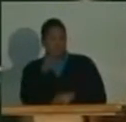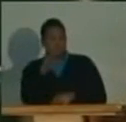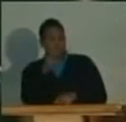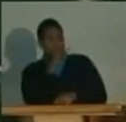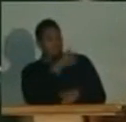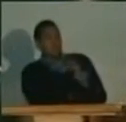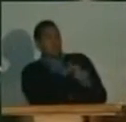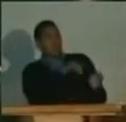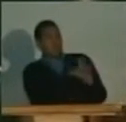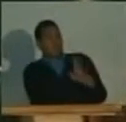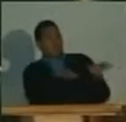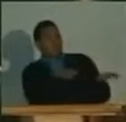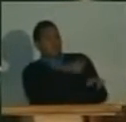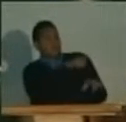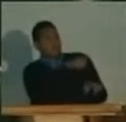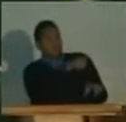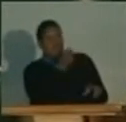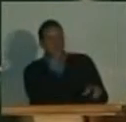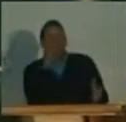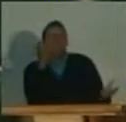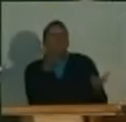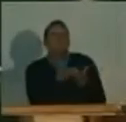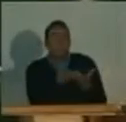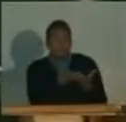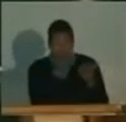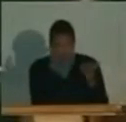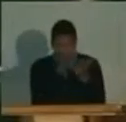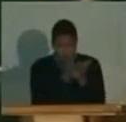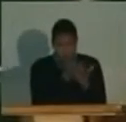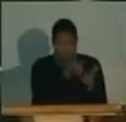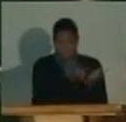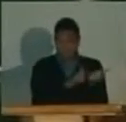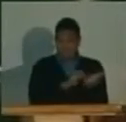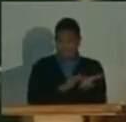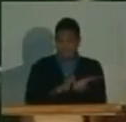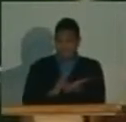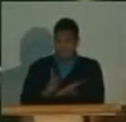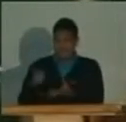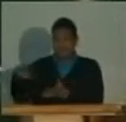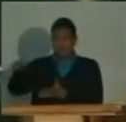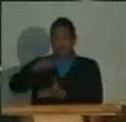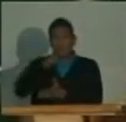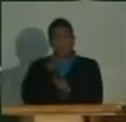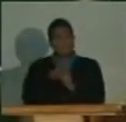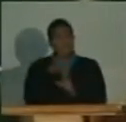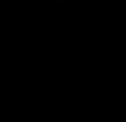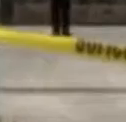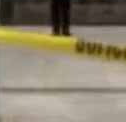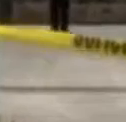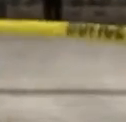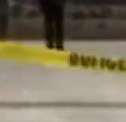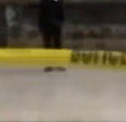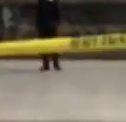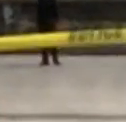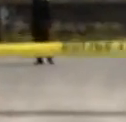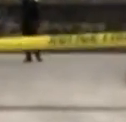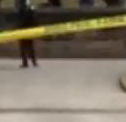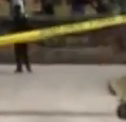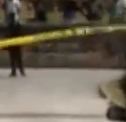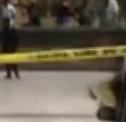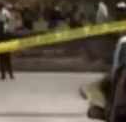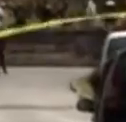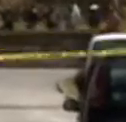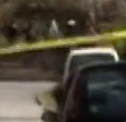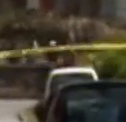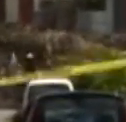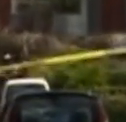or matching the arrestee's fingerprints to those recovered from a crime scene. Meanwhile, during the